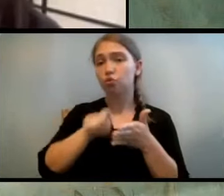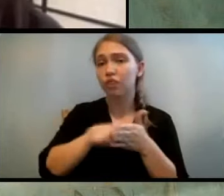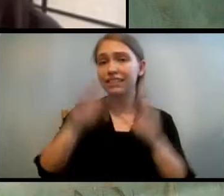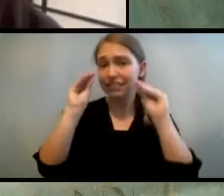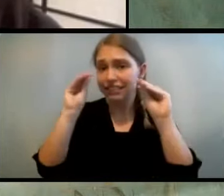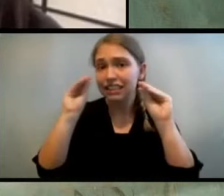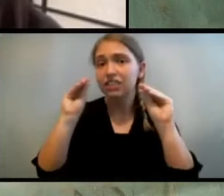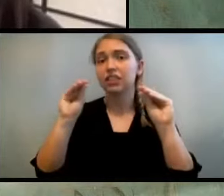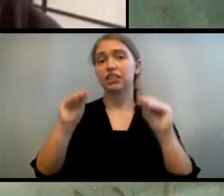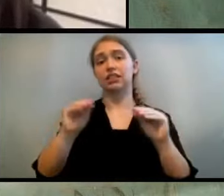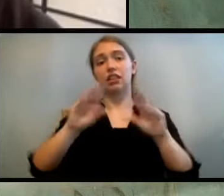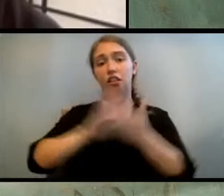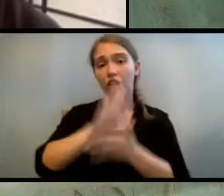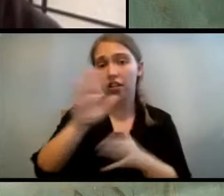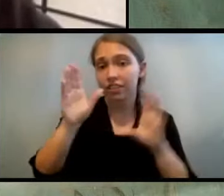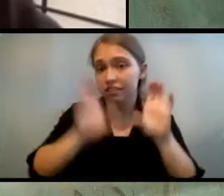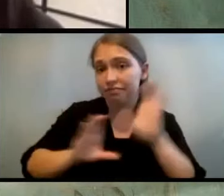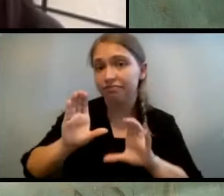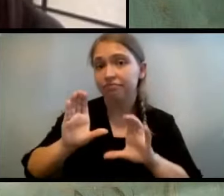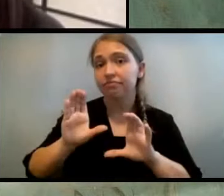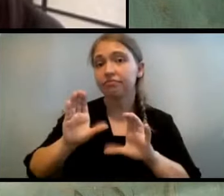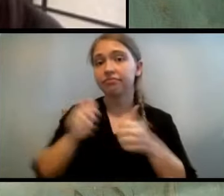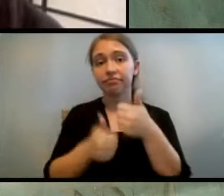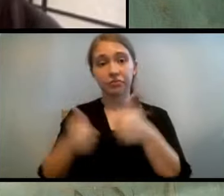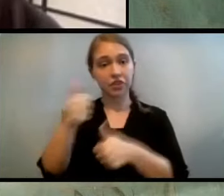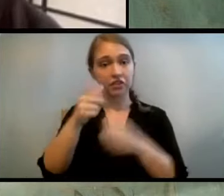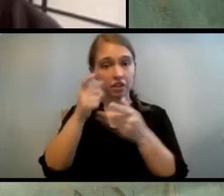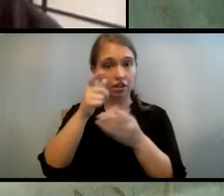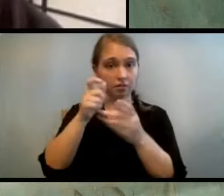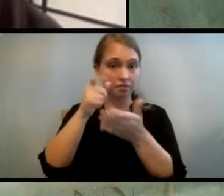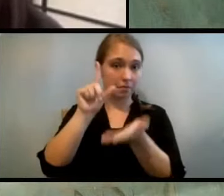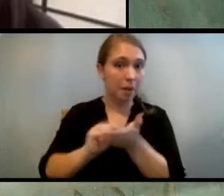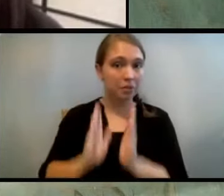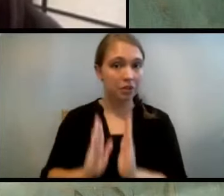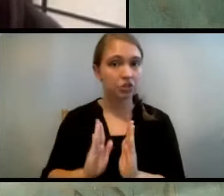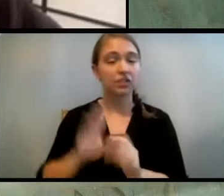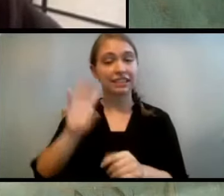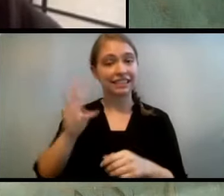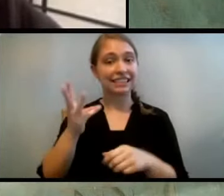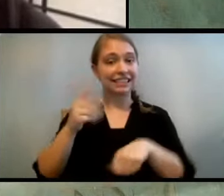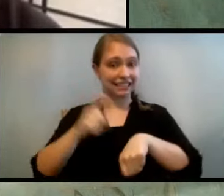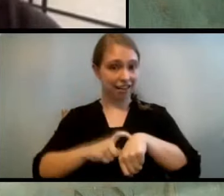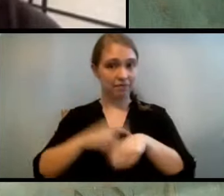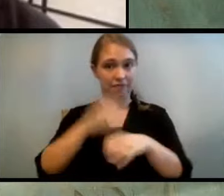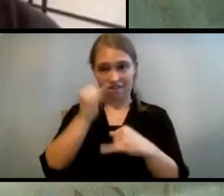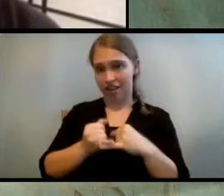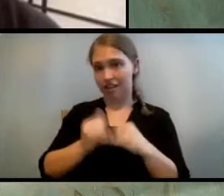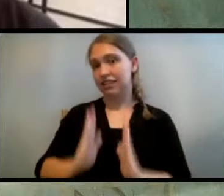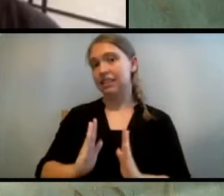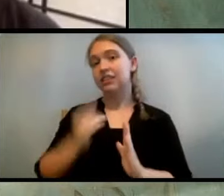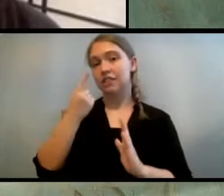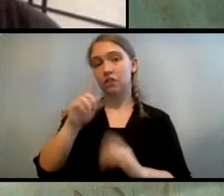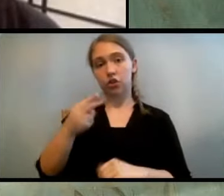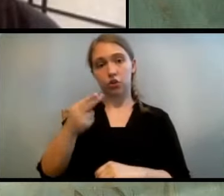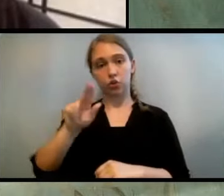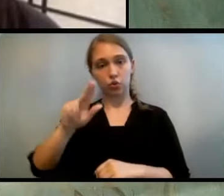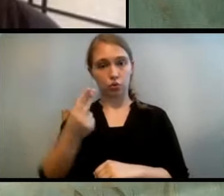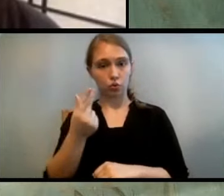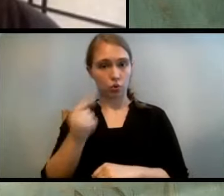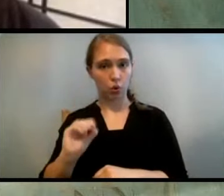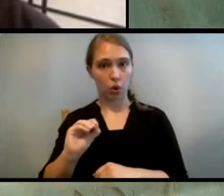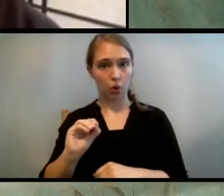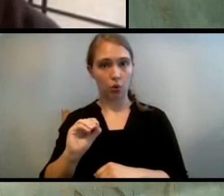chemistry, and is editor-in-chief and publisher of the six-time Hugo Award finalist online fantasy magazine,